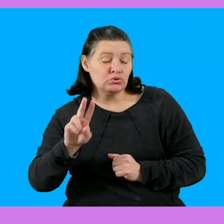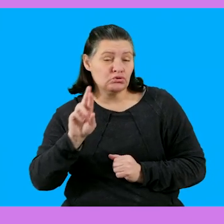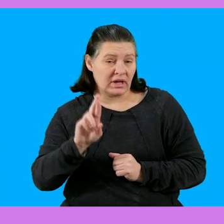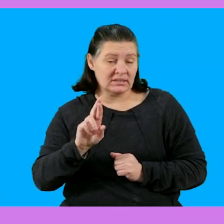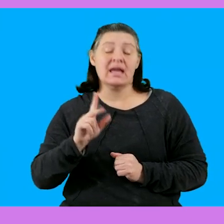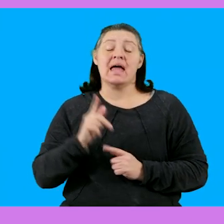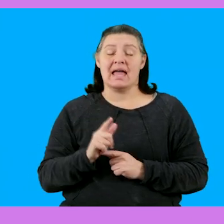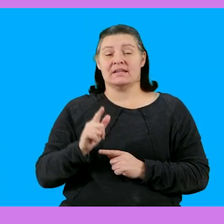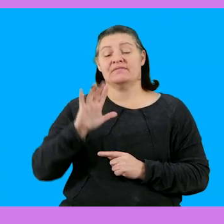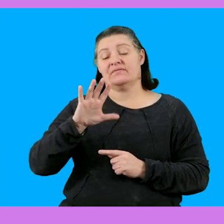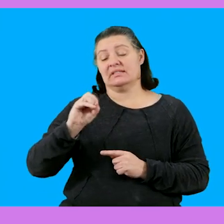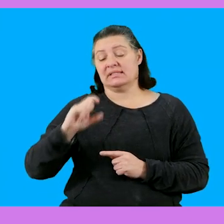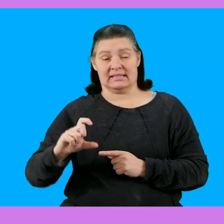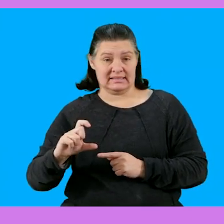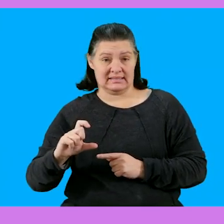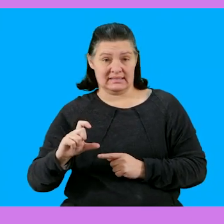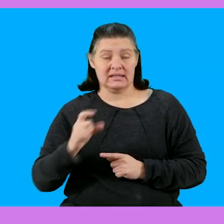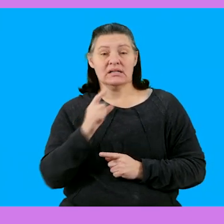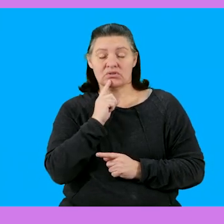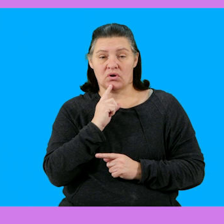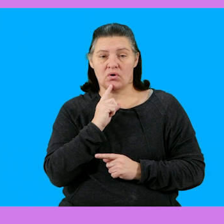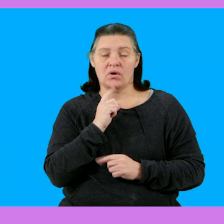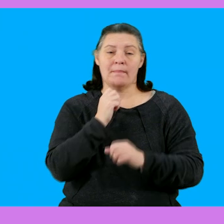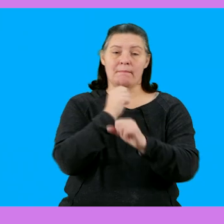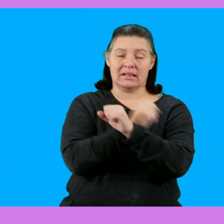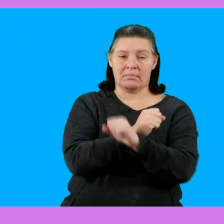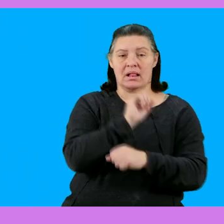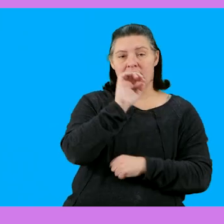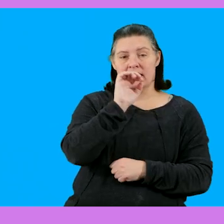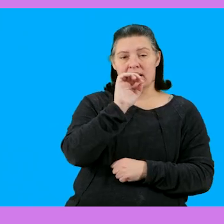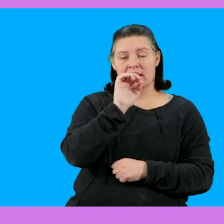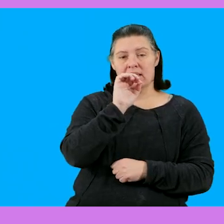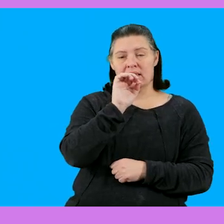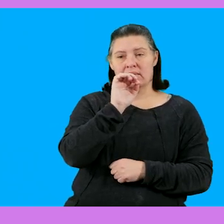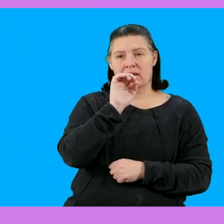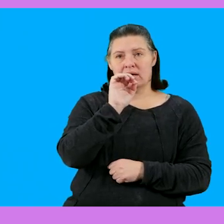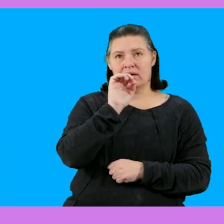23,152 rand and 50 cents. So it's multiplied by 5 divided by 100.